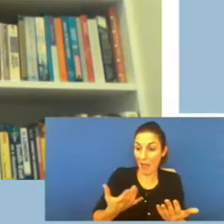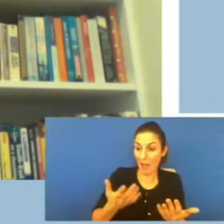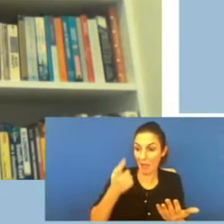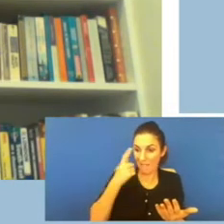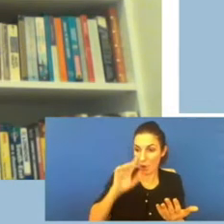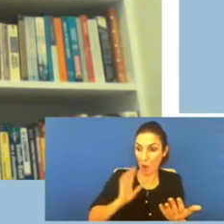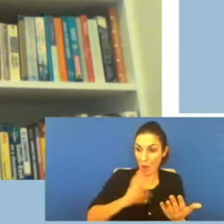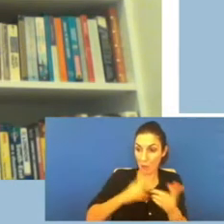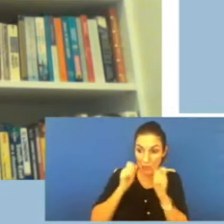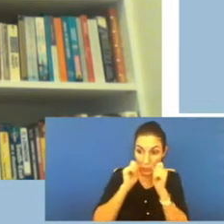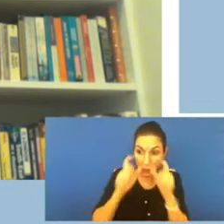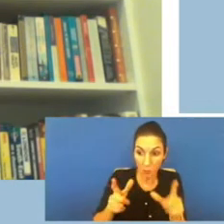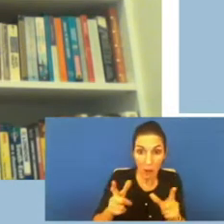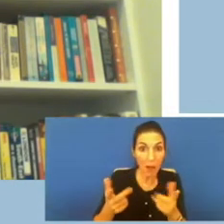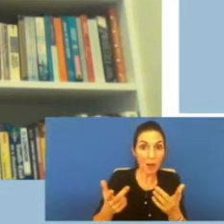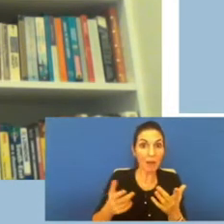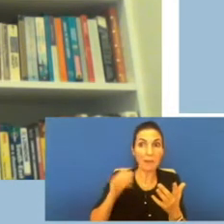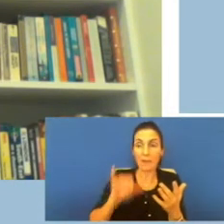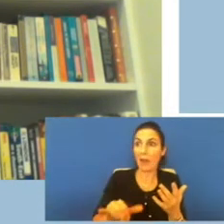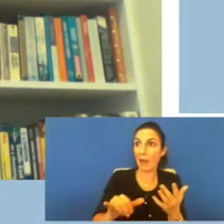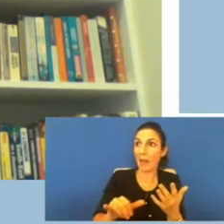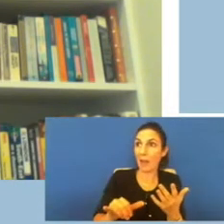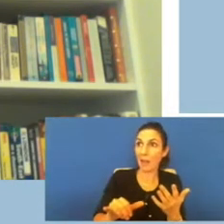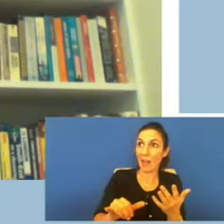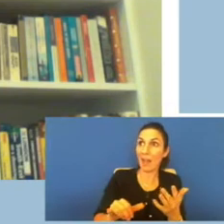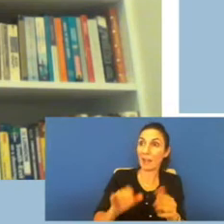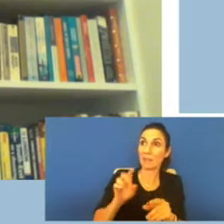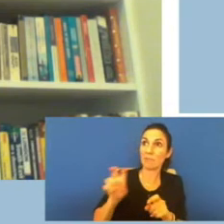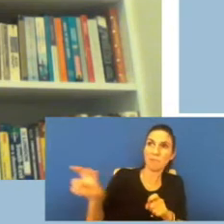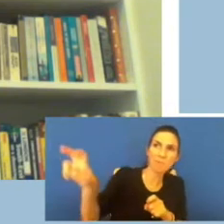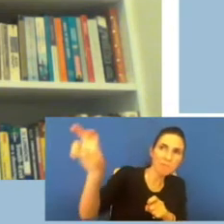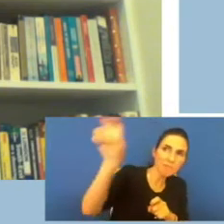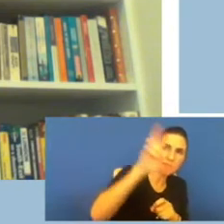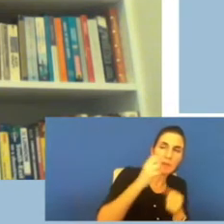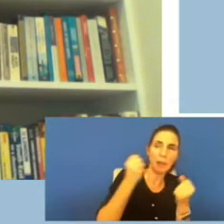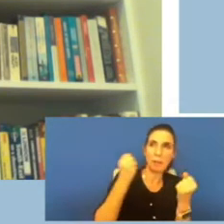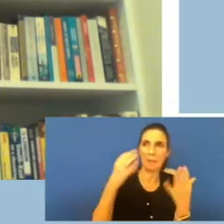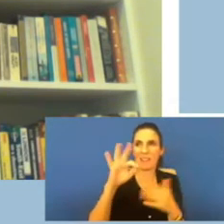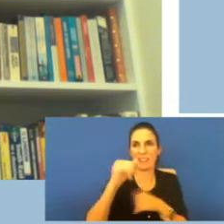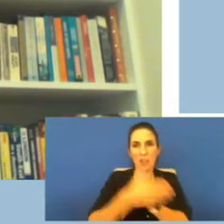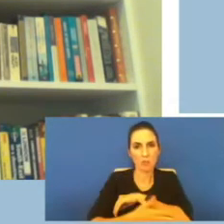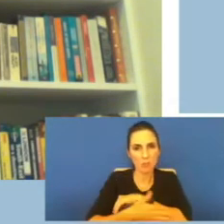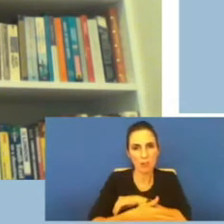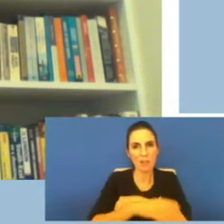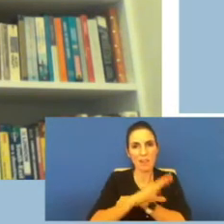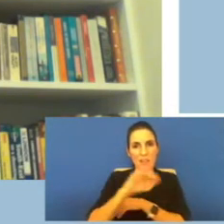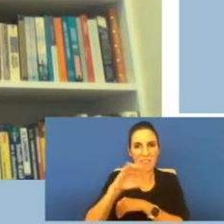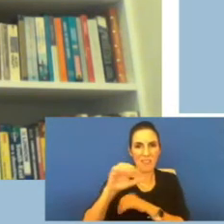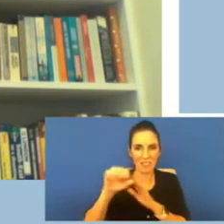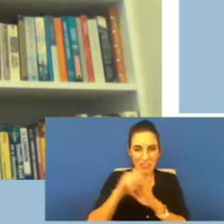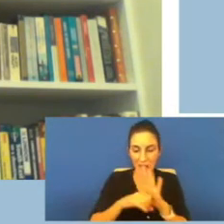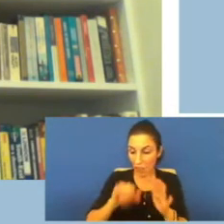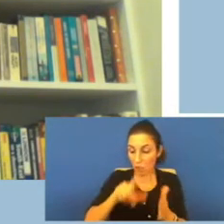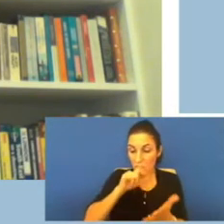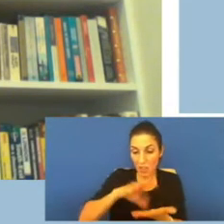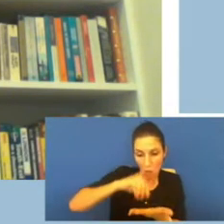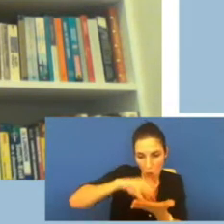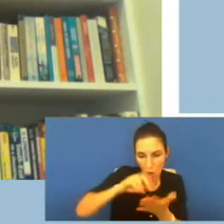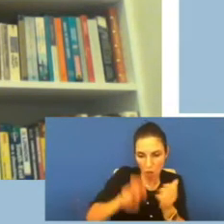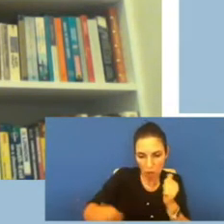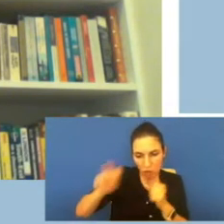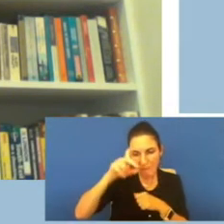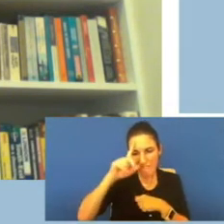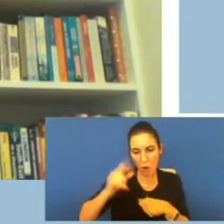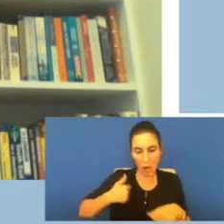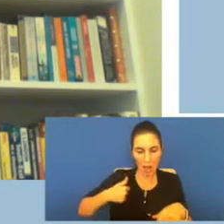to more than 90 countries, all 50 states. And it really has been a learning journey for us and a source